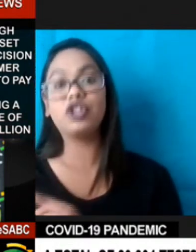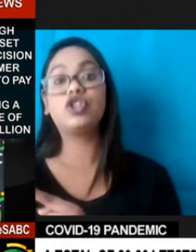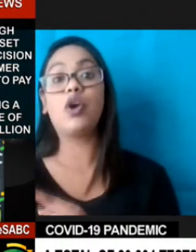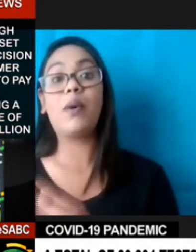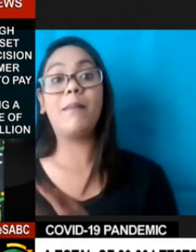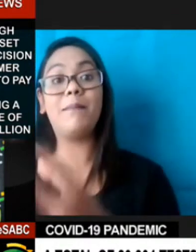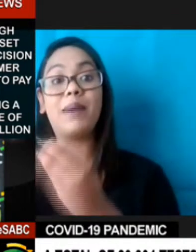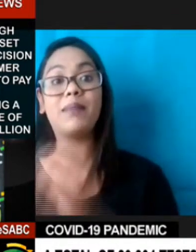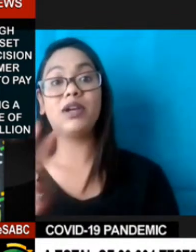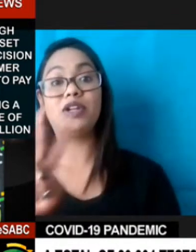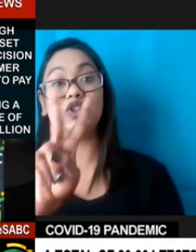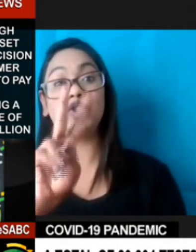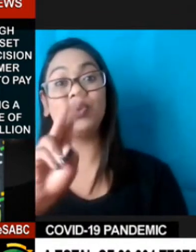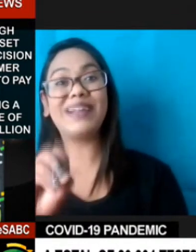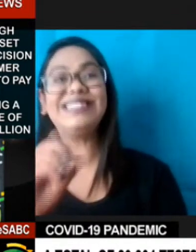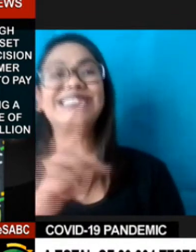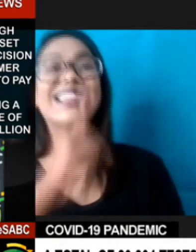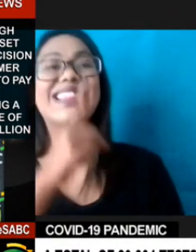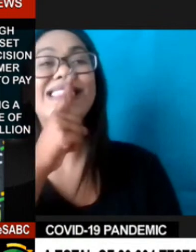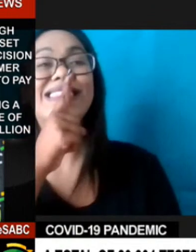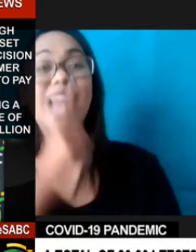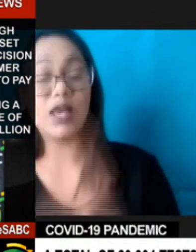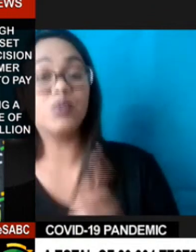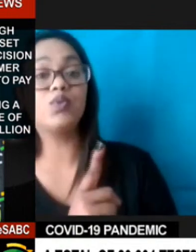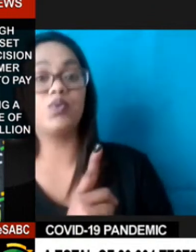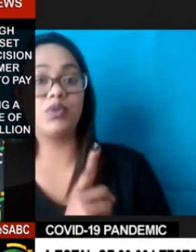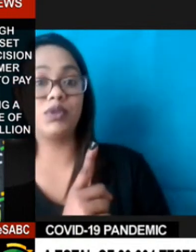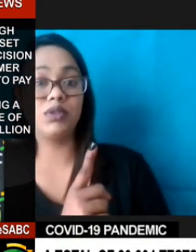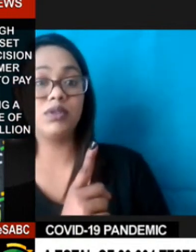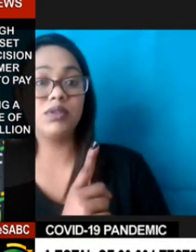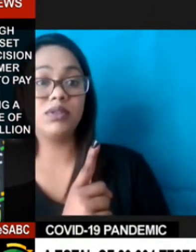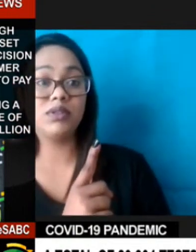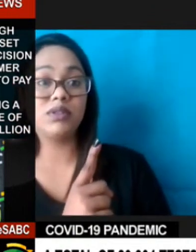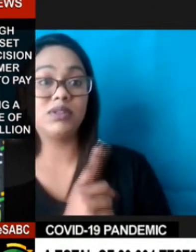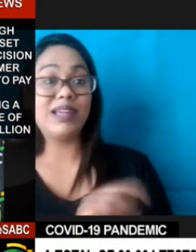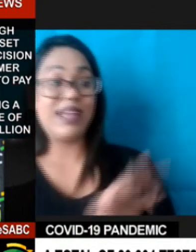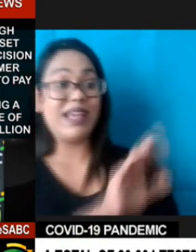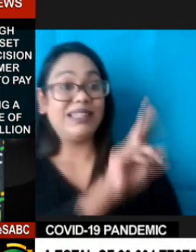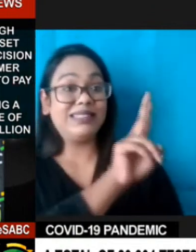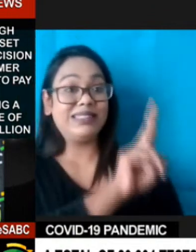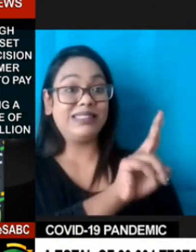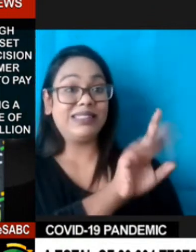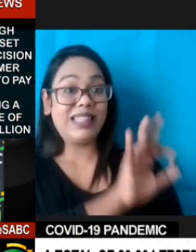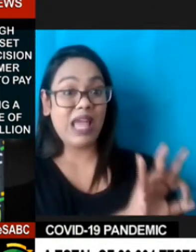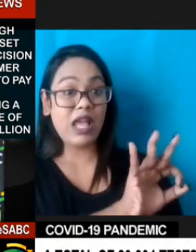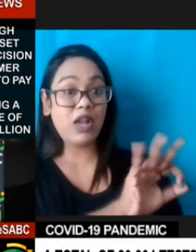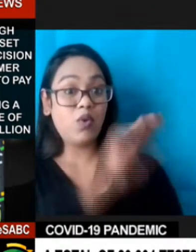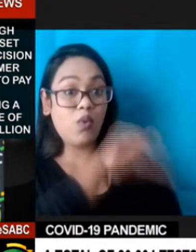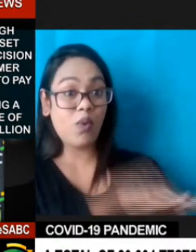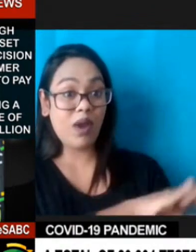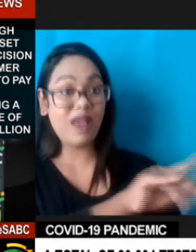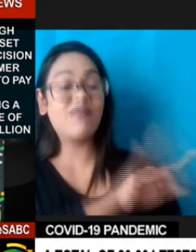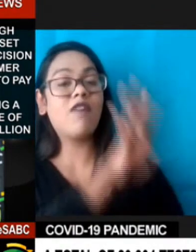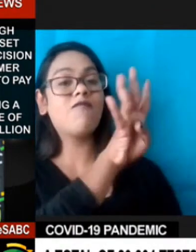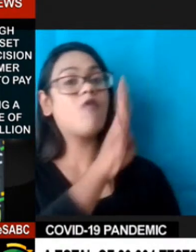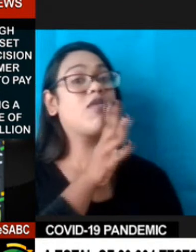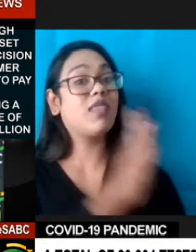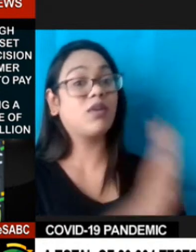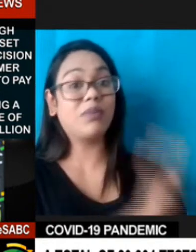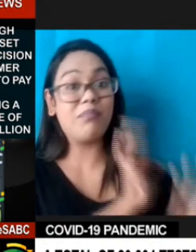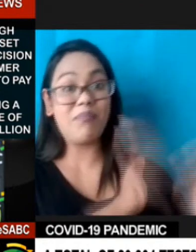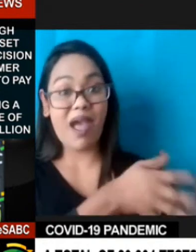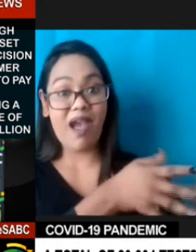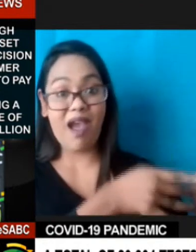of 20,000. Now, I said in the third wave, in the second week, the average was just over 4,000. In